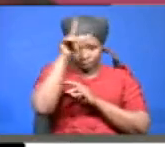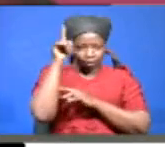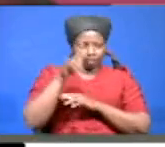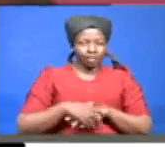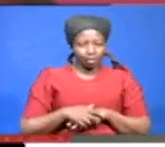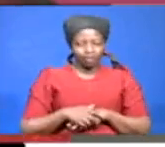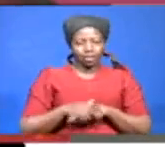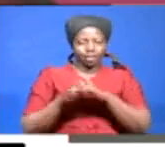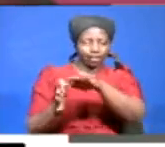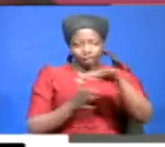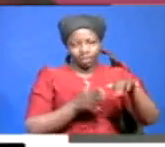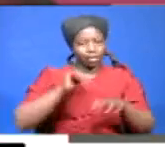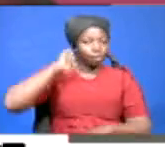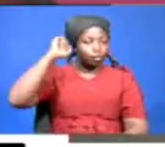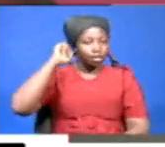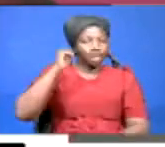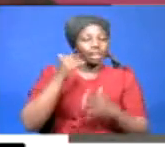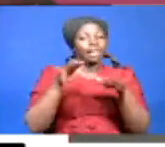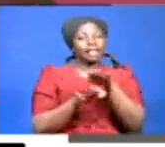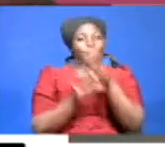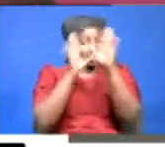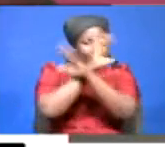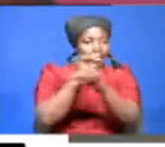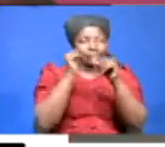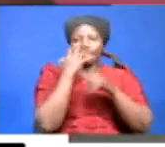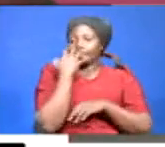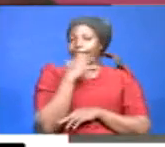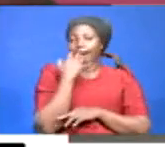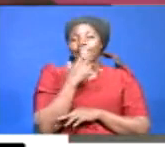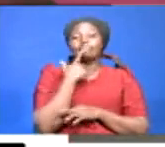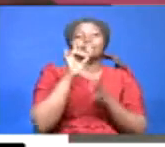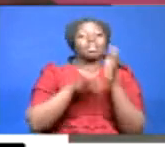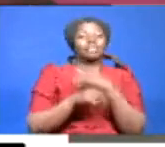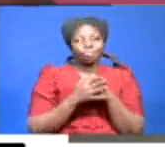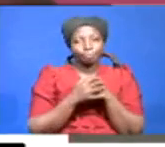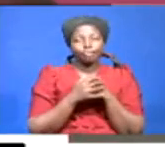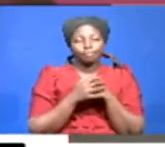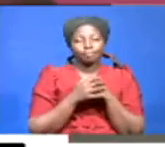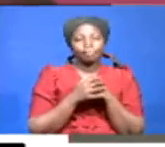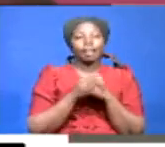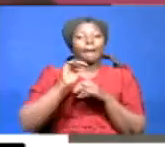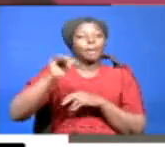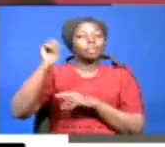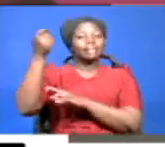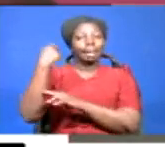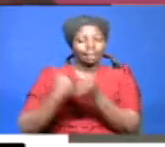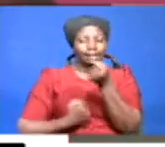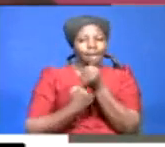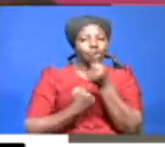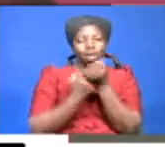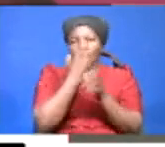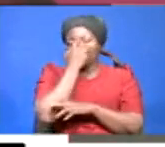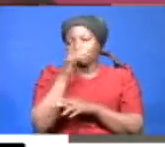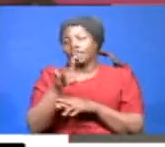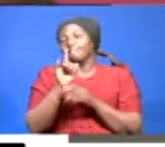On to politics, where Deputy President Rigathi Gachagua now says the Mount Kenya electorate is solidly behind President William Ruto and is happy with the